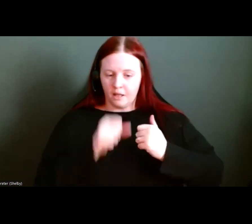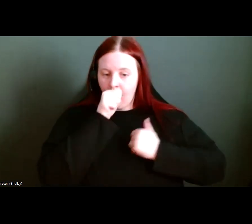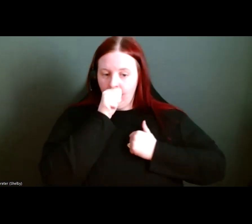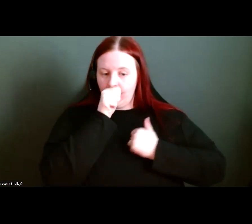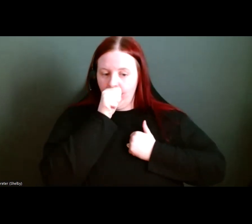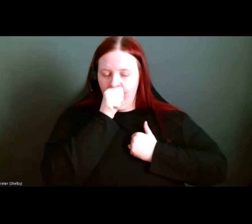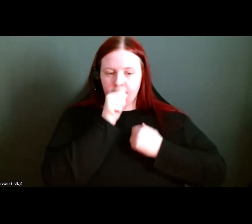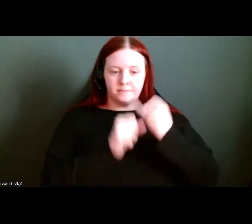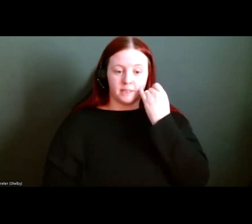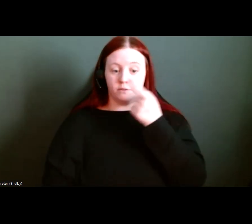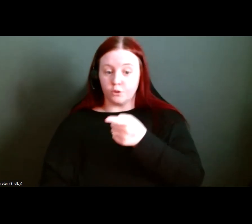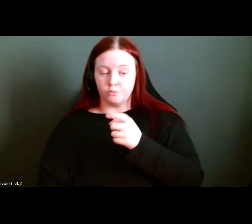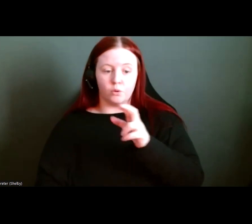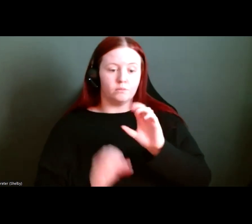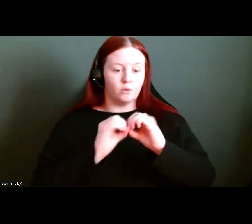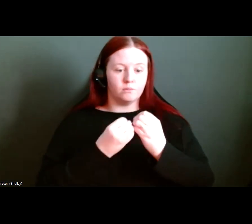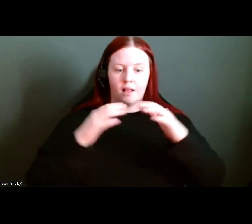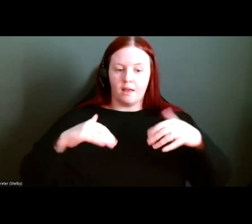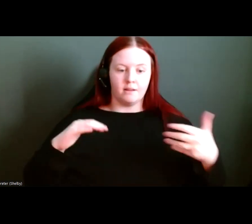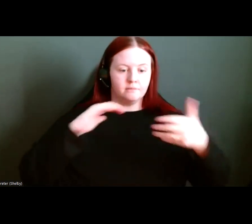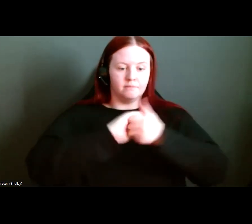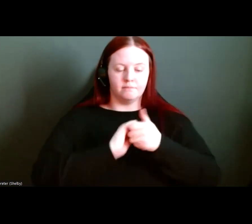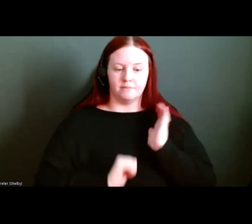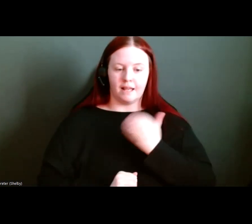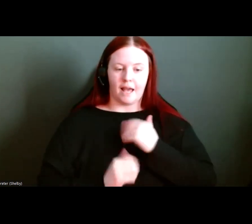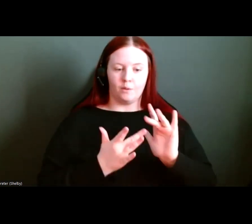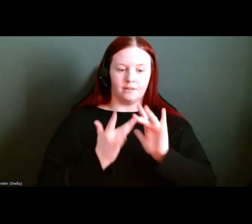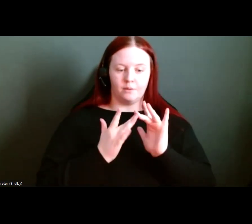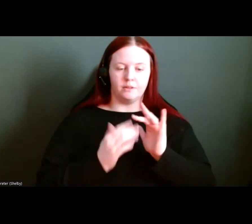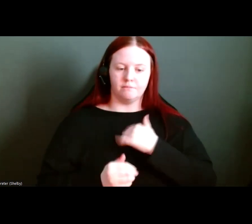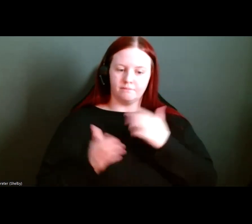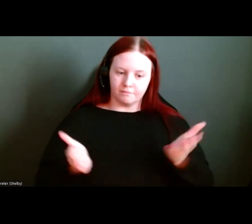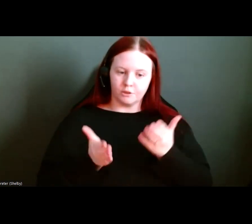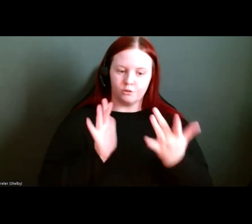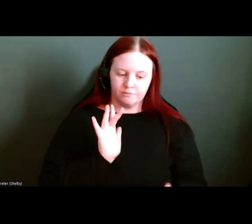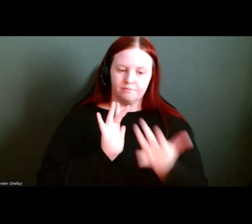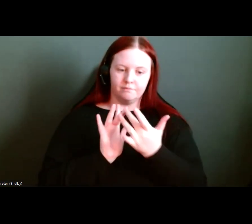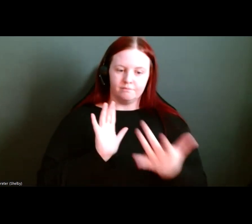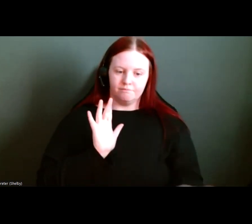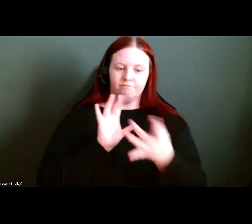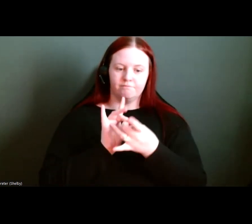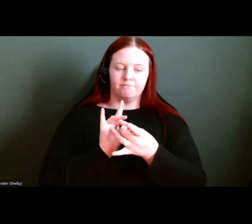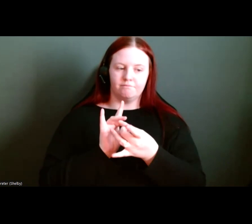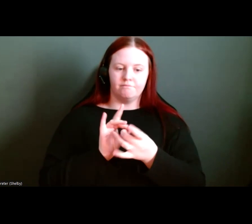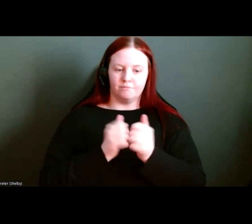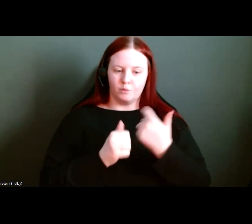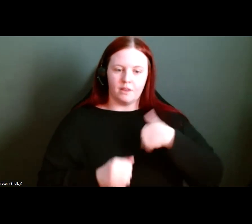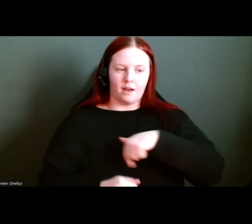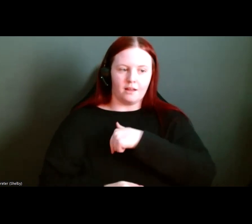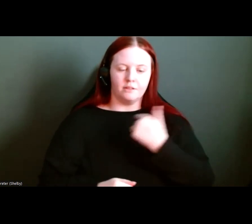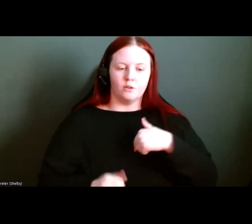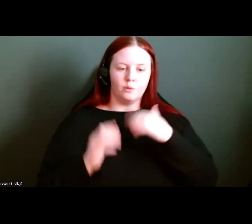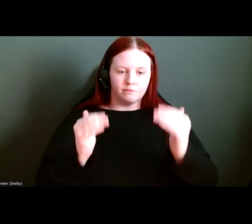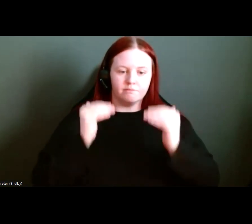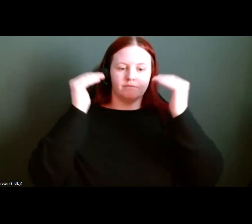your organization are not yet a part of our network, I encourage you to connect with us and join our network to advance accessibility